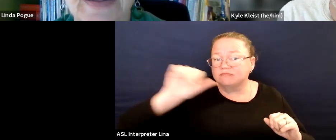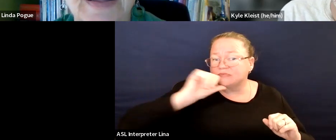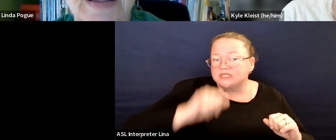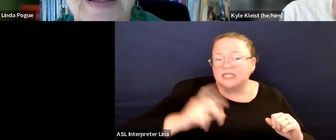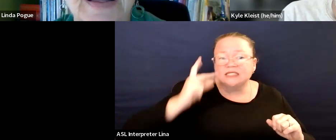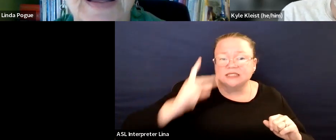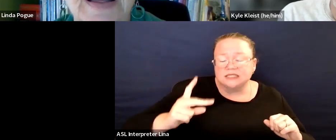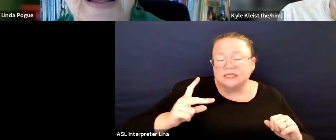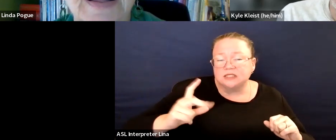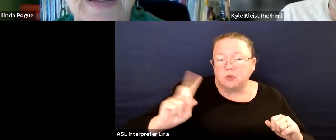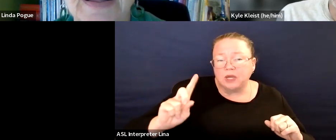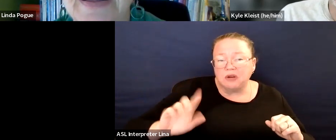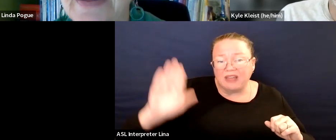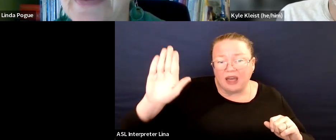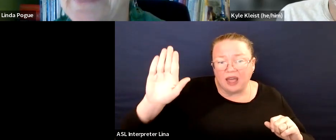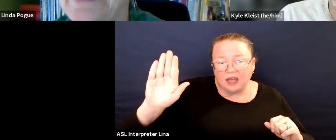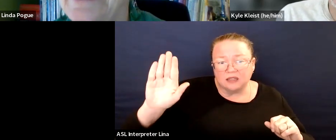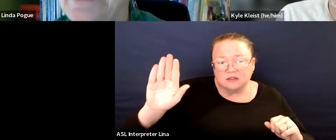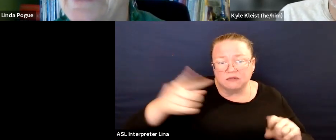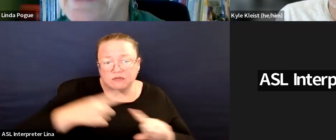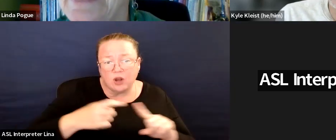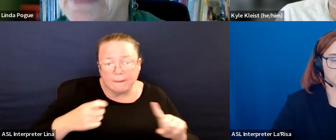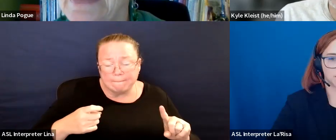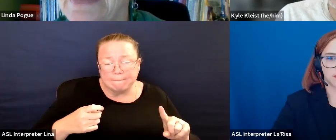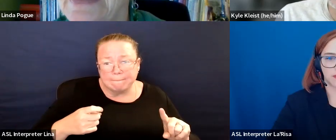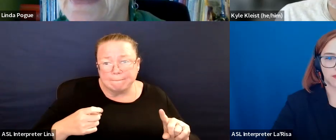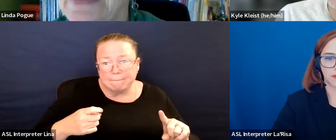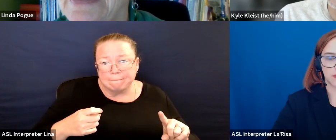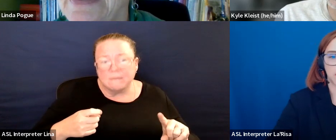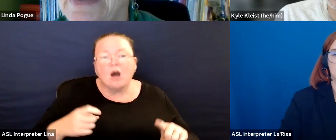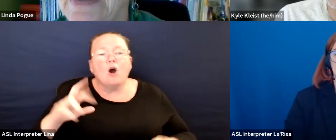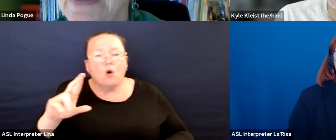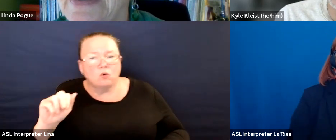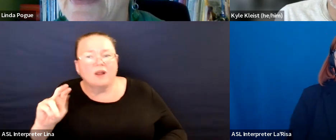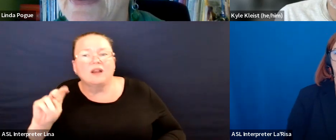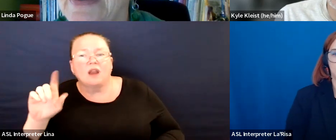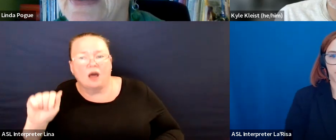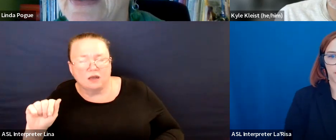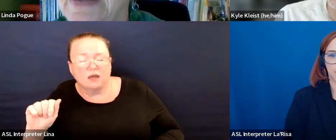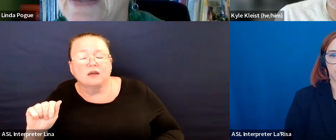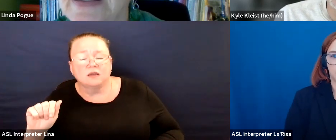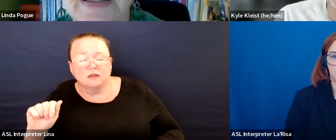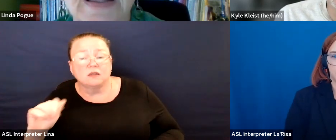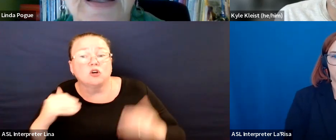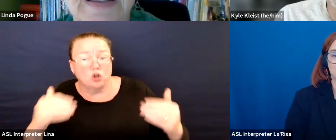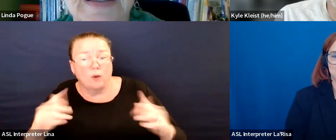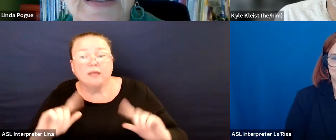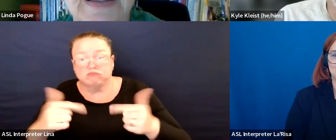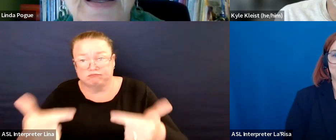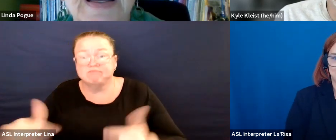where the hand was raised from. Oh, that would be Renata. Go ahead,